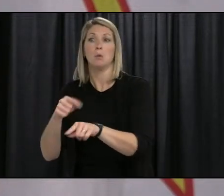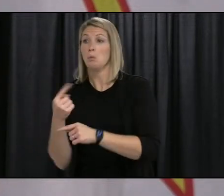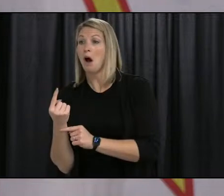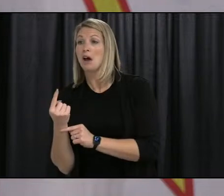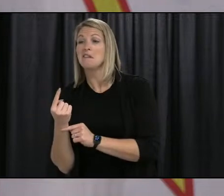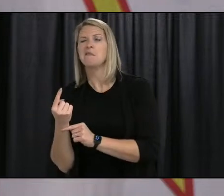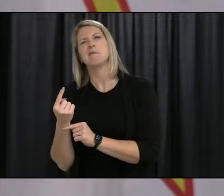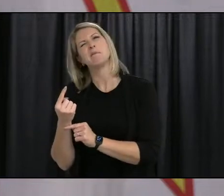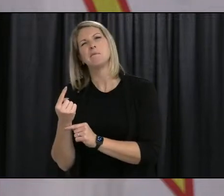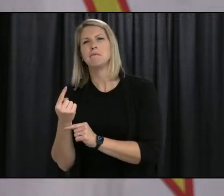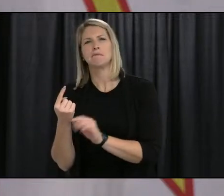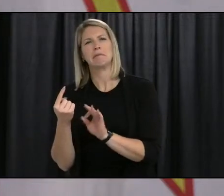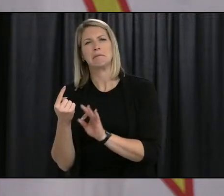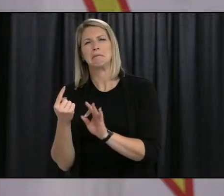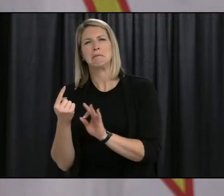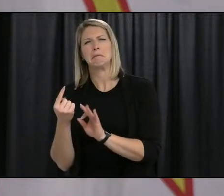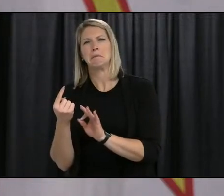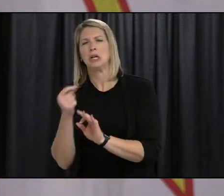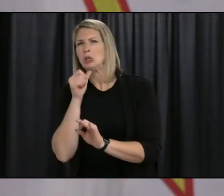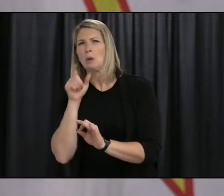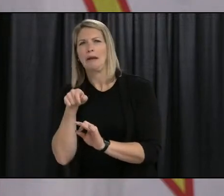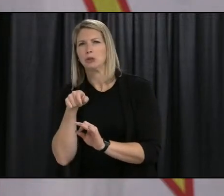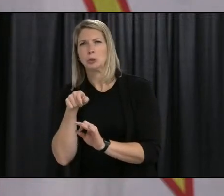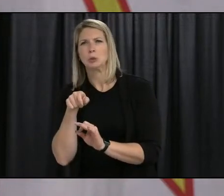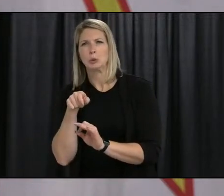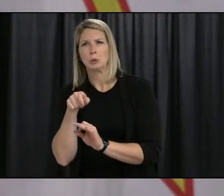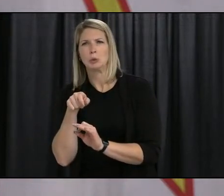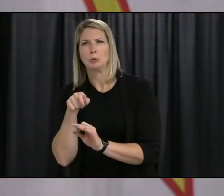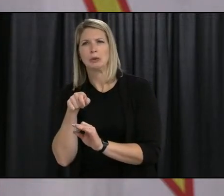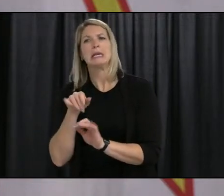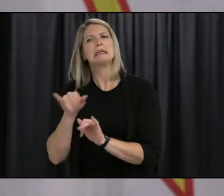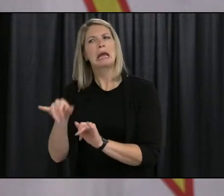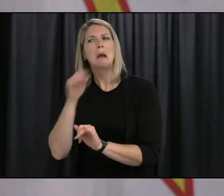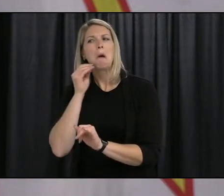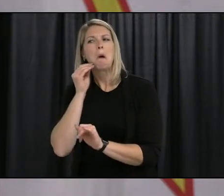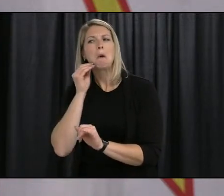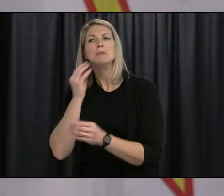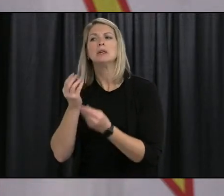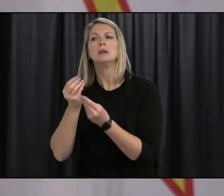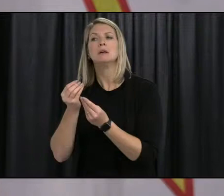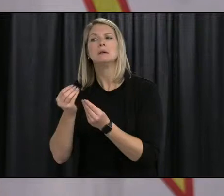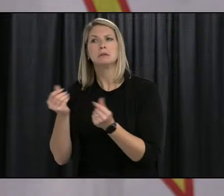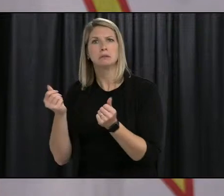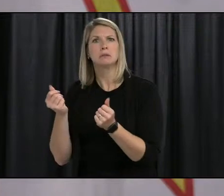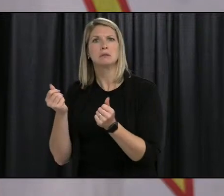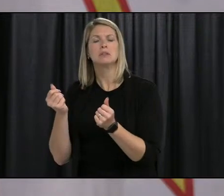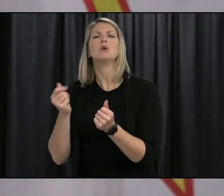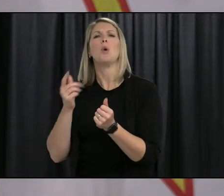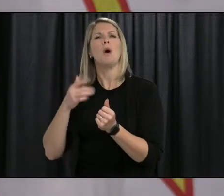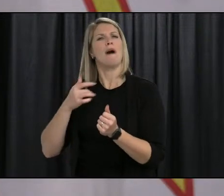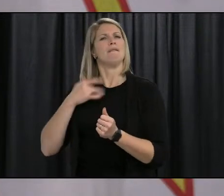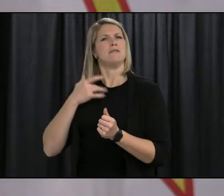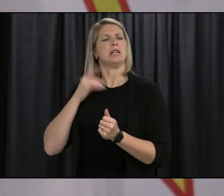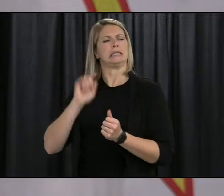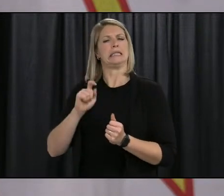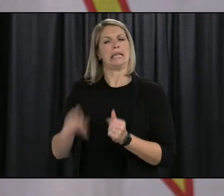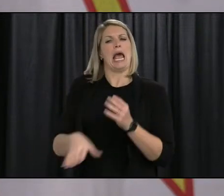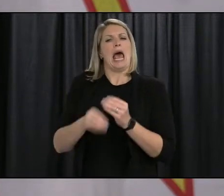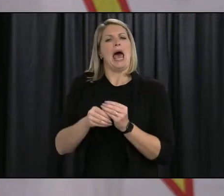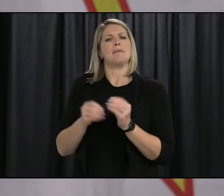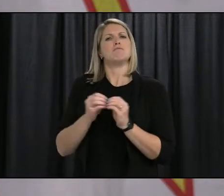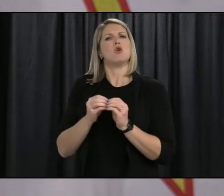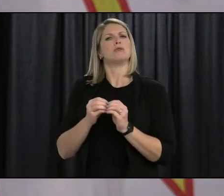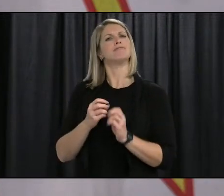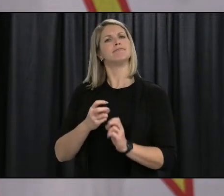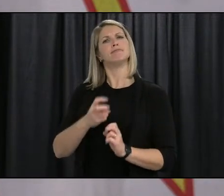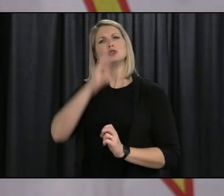as likely or more likely to be associated with other viruses. And so we felt you needed to have 2 of those in order to maintain a good threshold